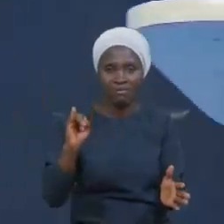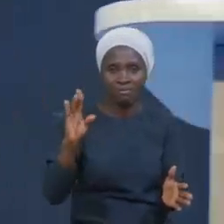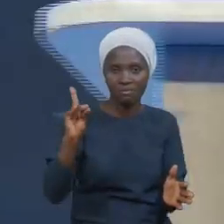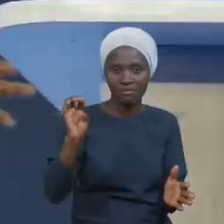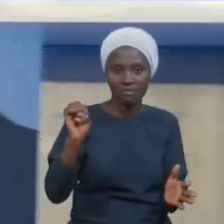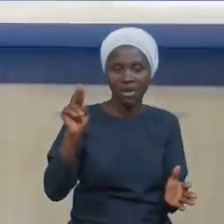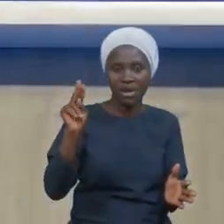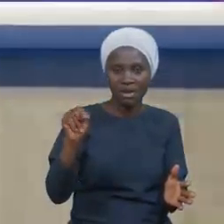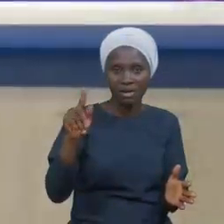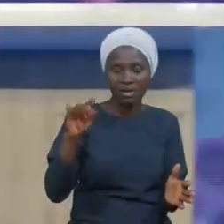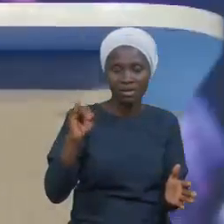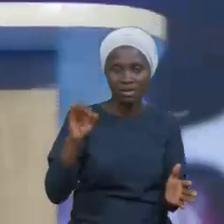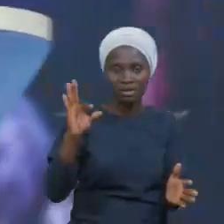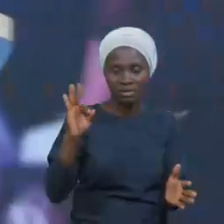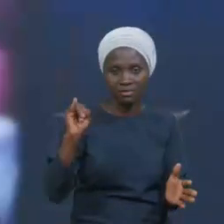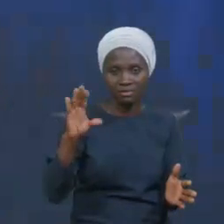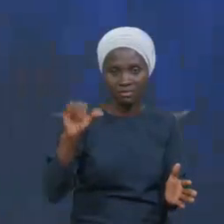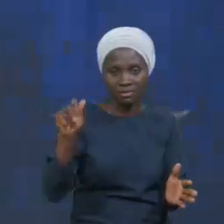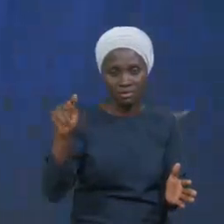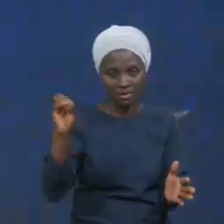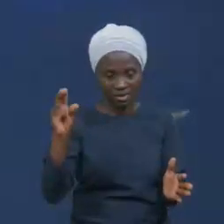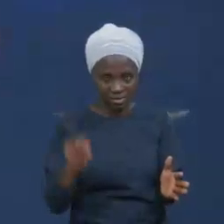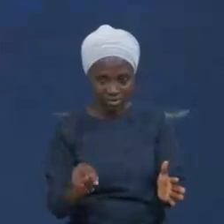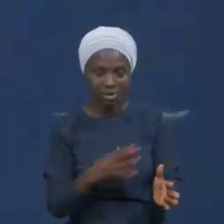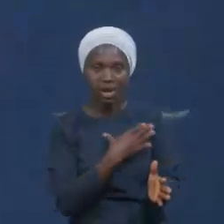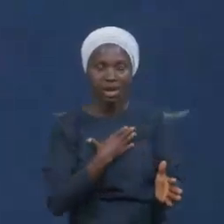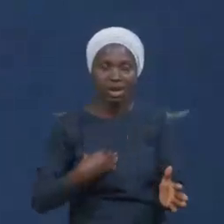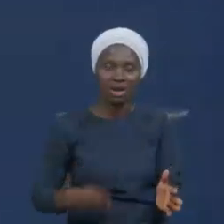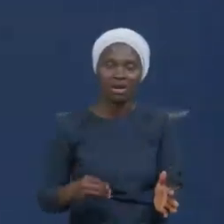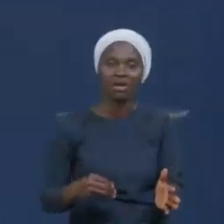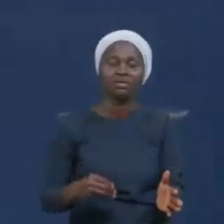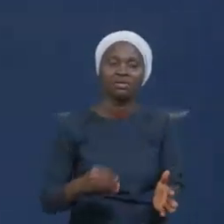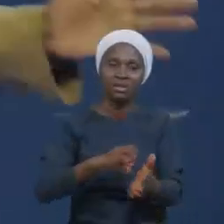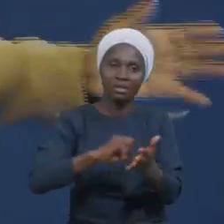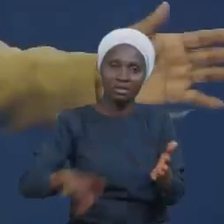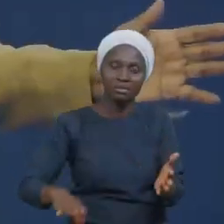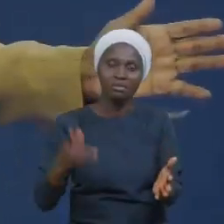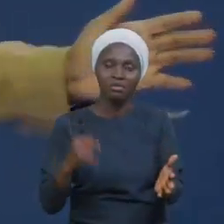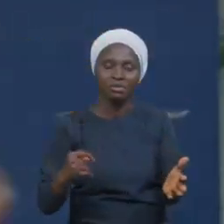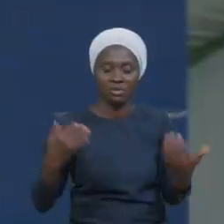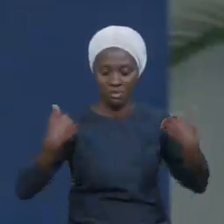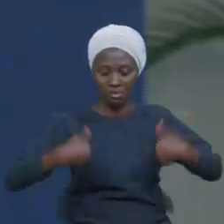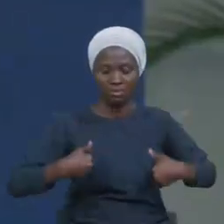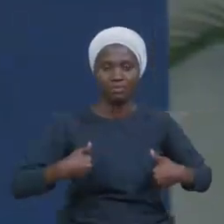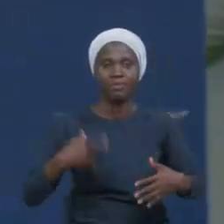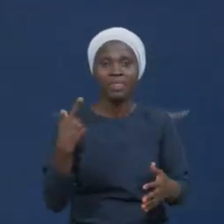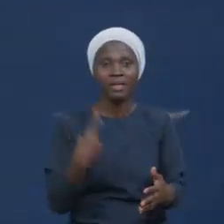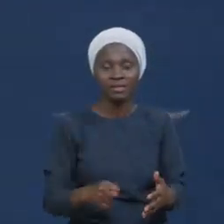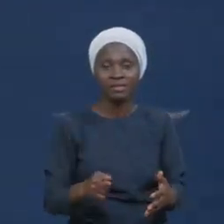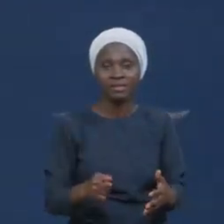The badge of sinfulness that associated you